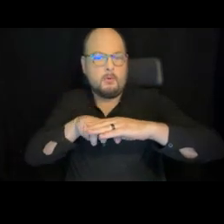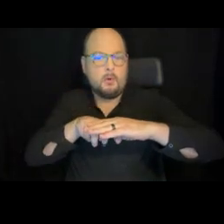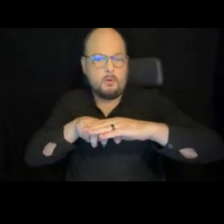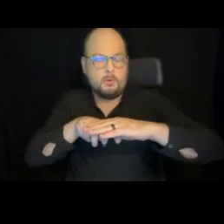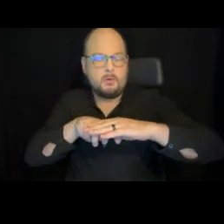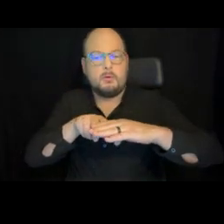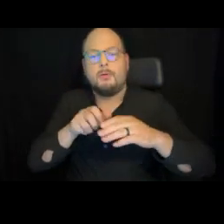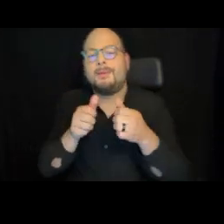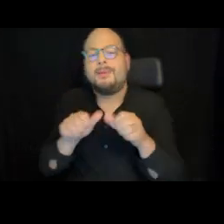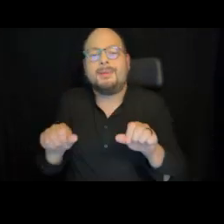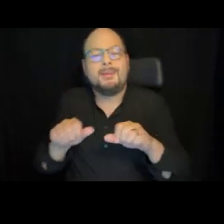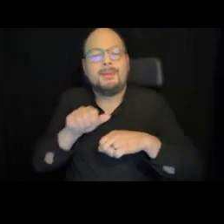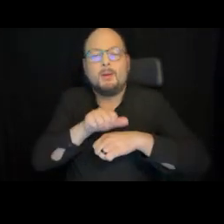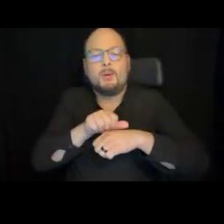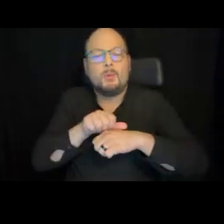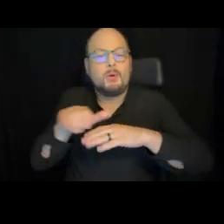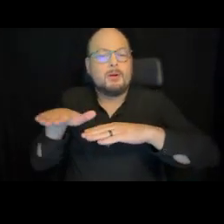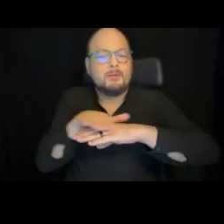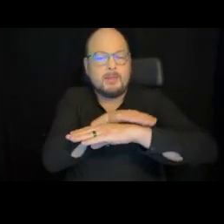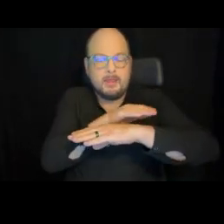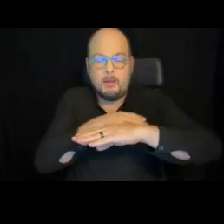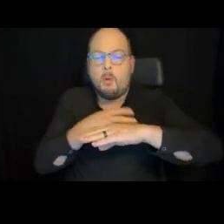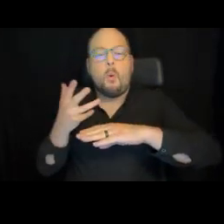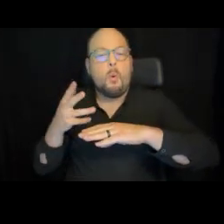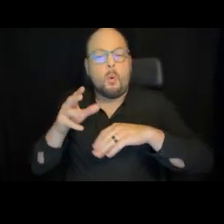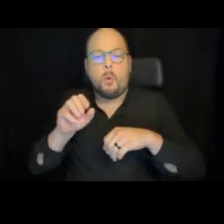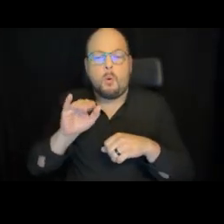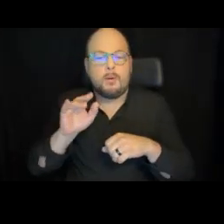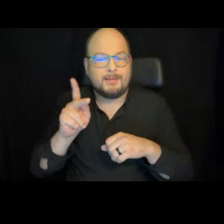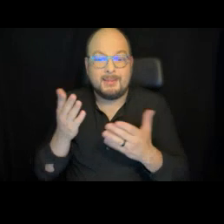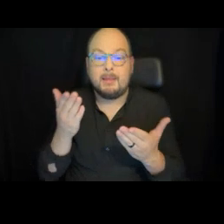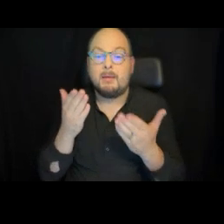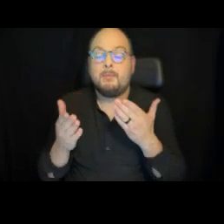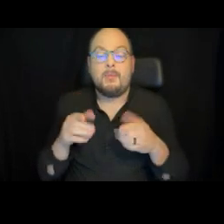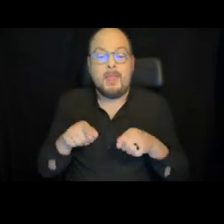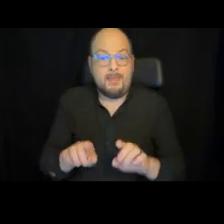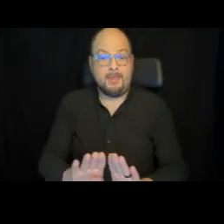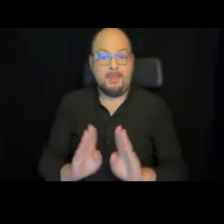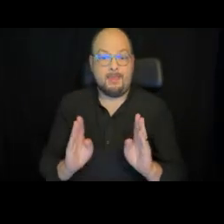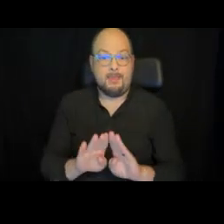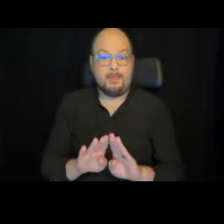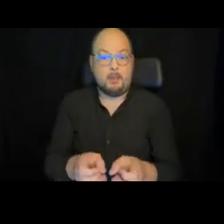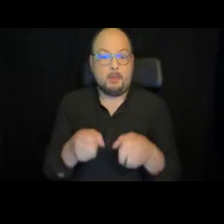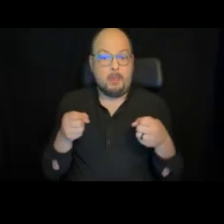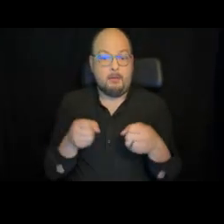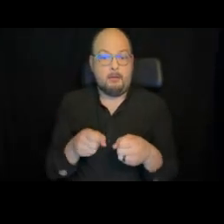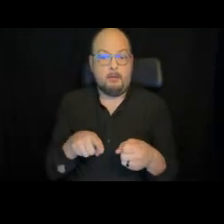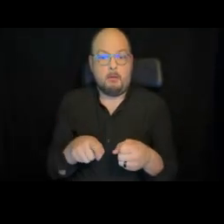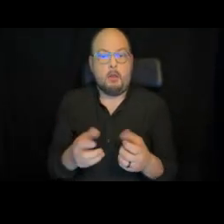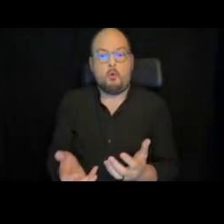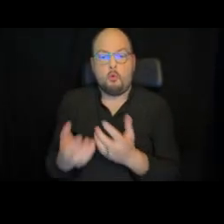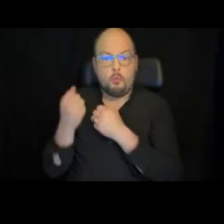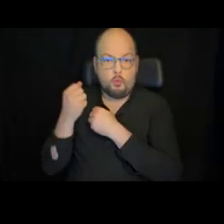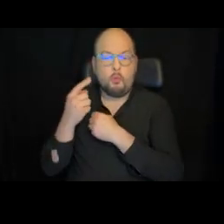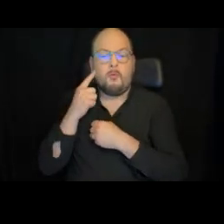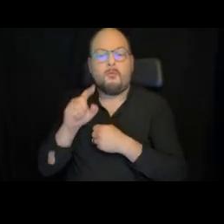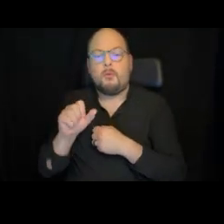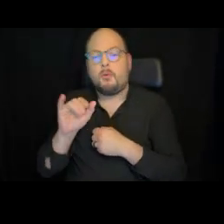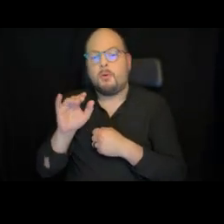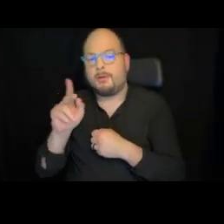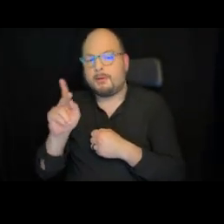sink, even if a removable cabinet is provided for the sink or